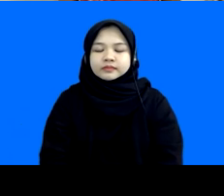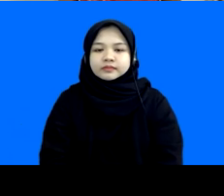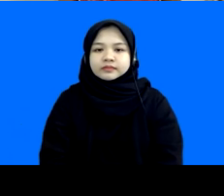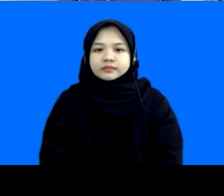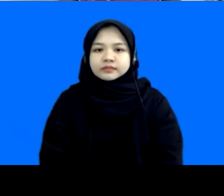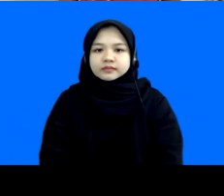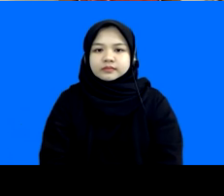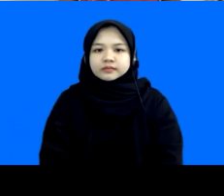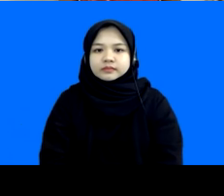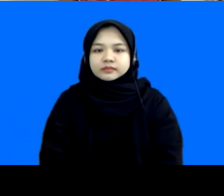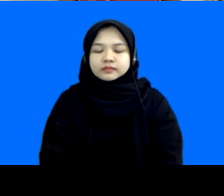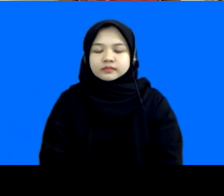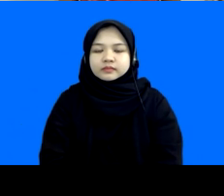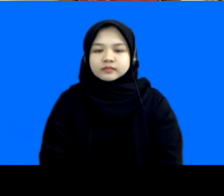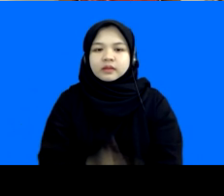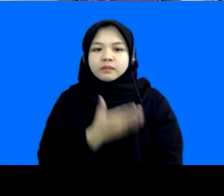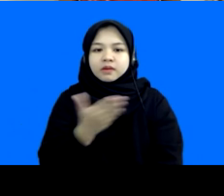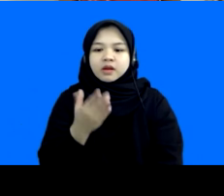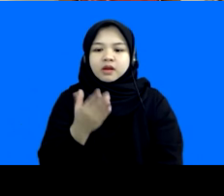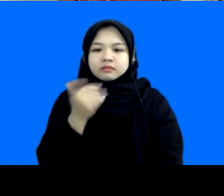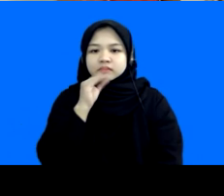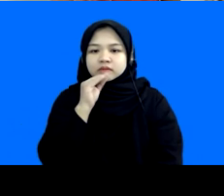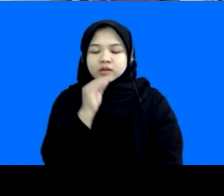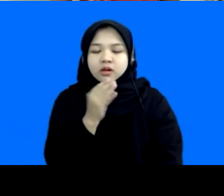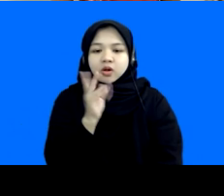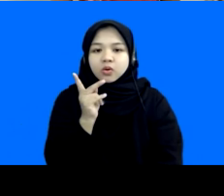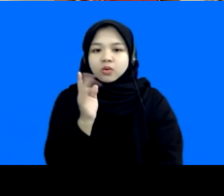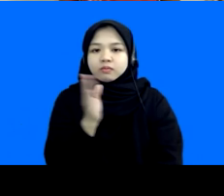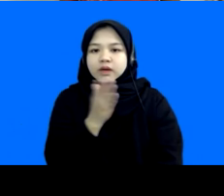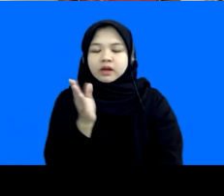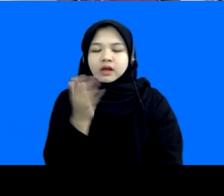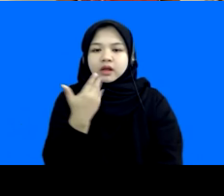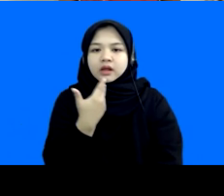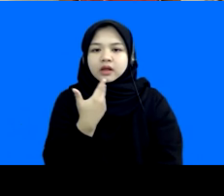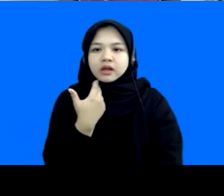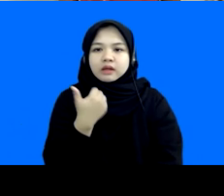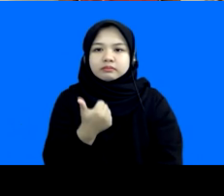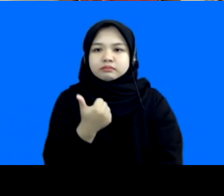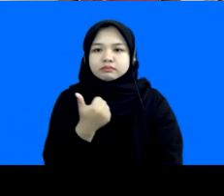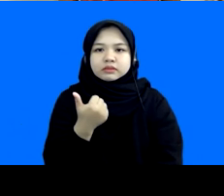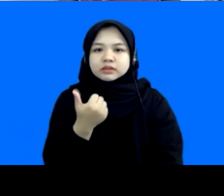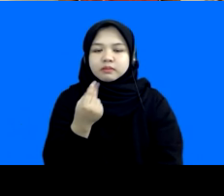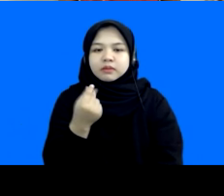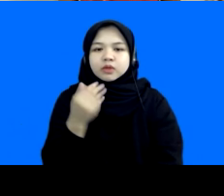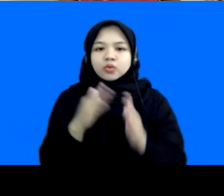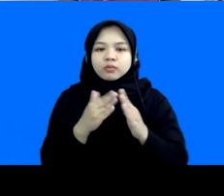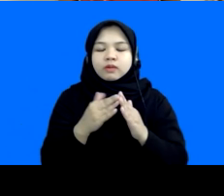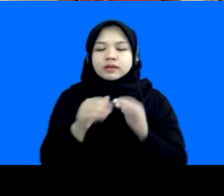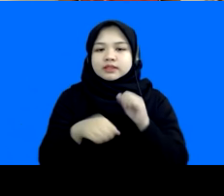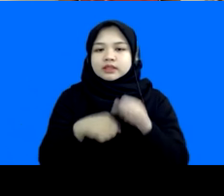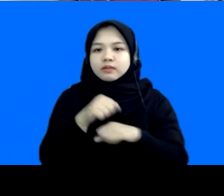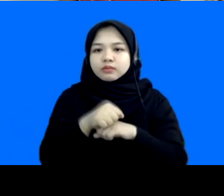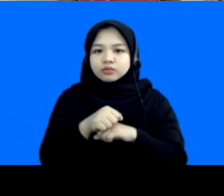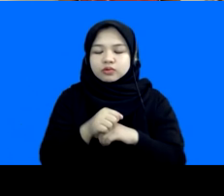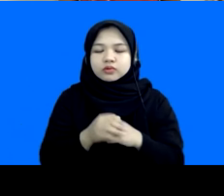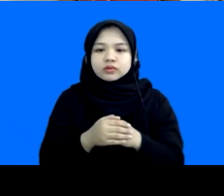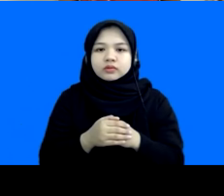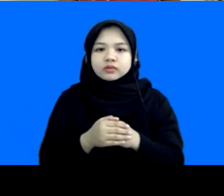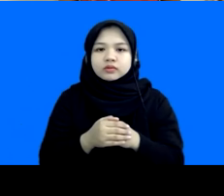afford homes in Singapore. So in terms of computer ownership, 3 in